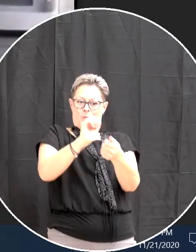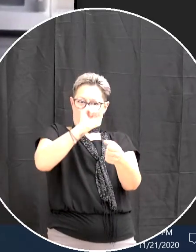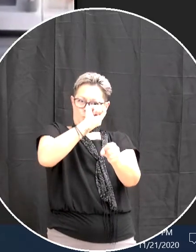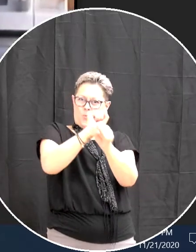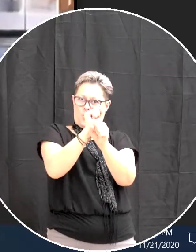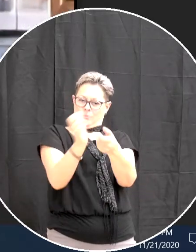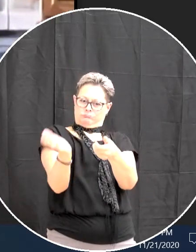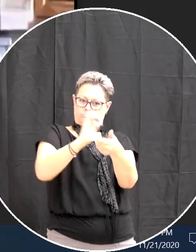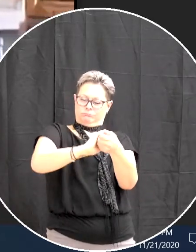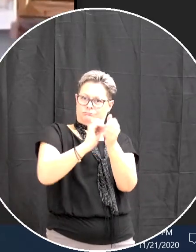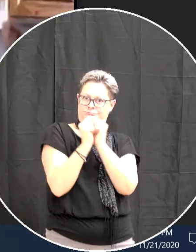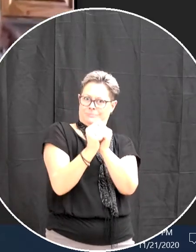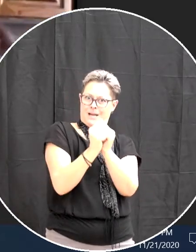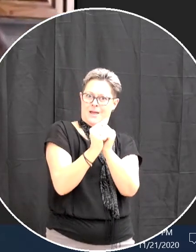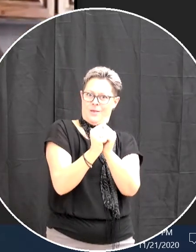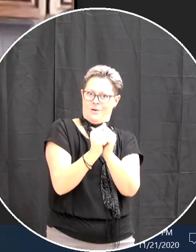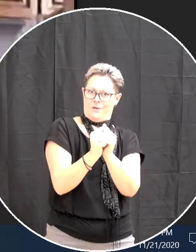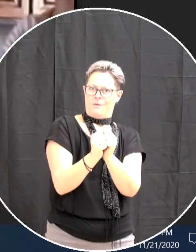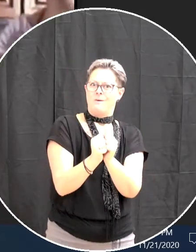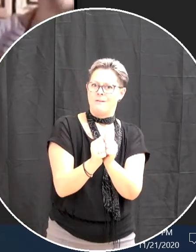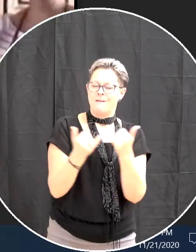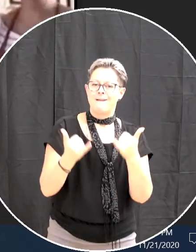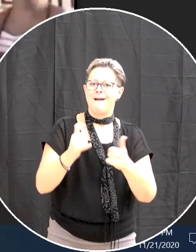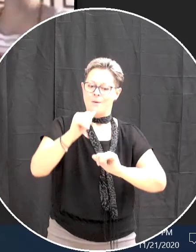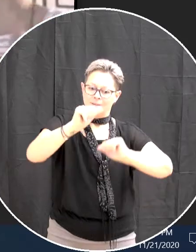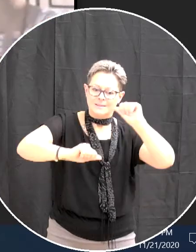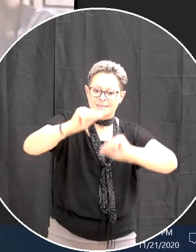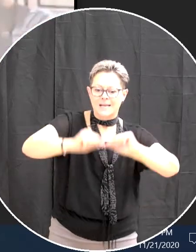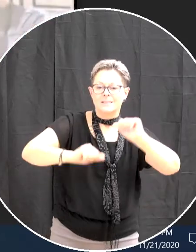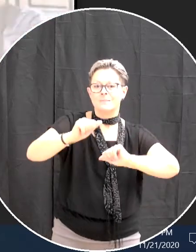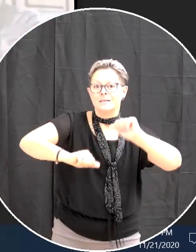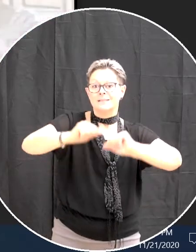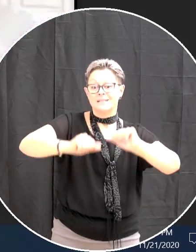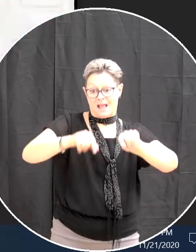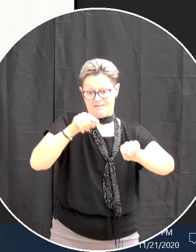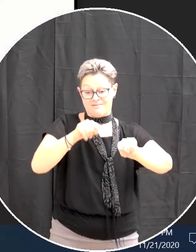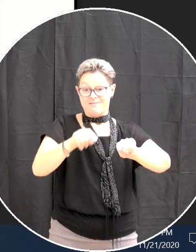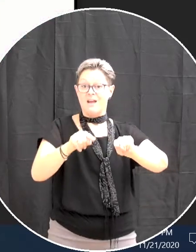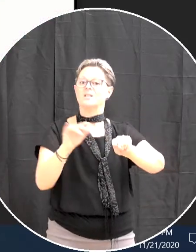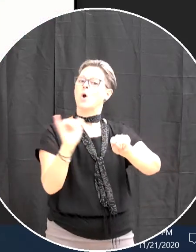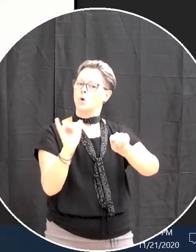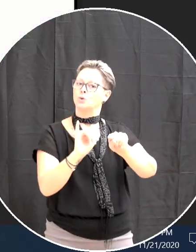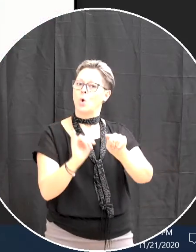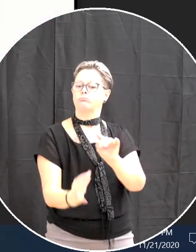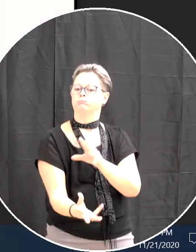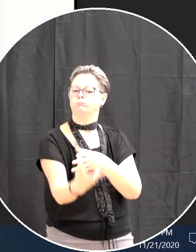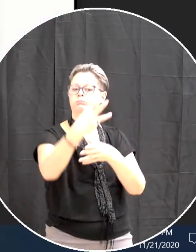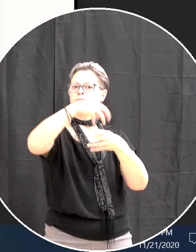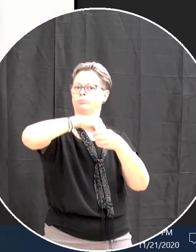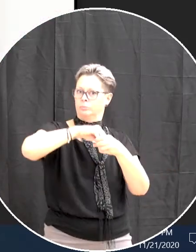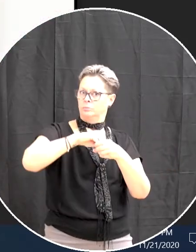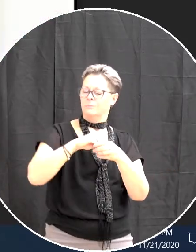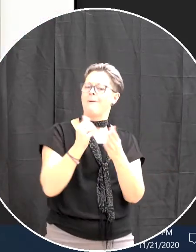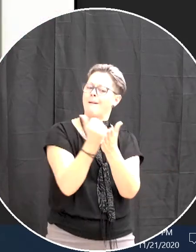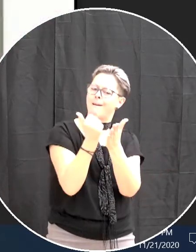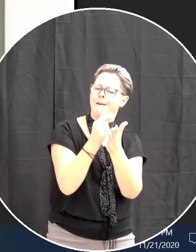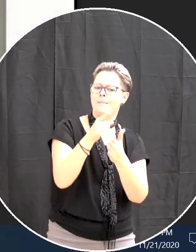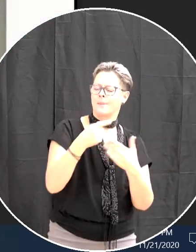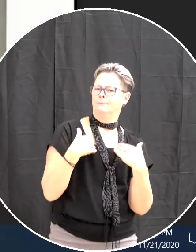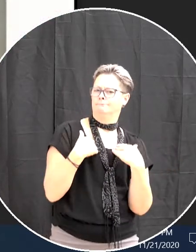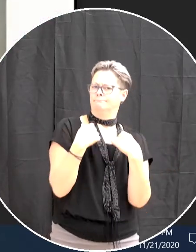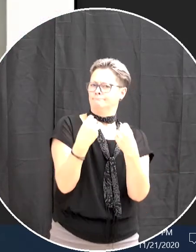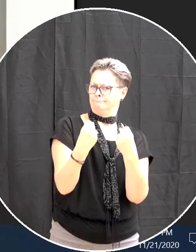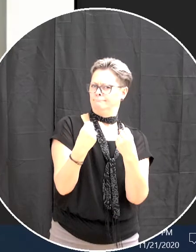in the classroom. And our assessment practices are also inclusive of wellness, in that our